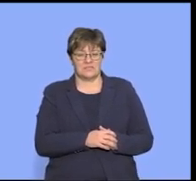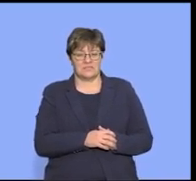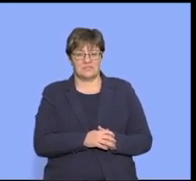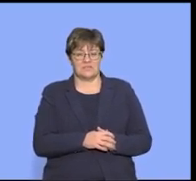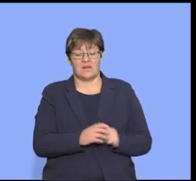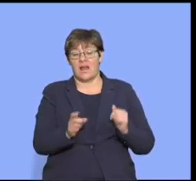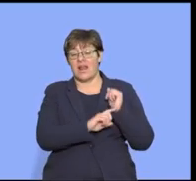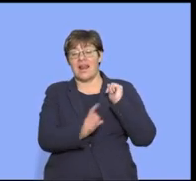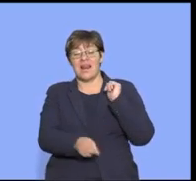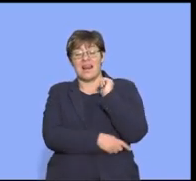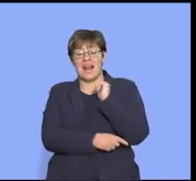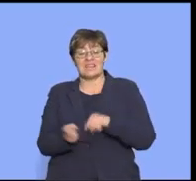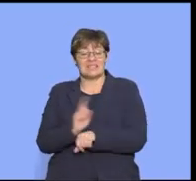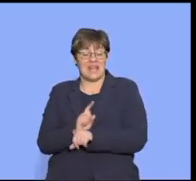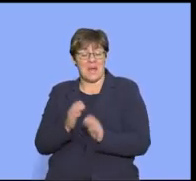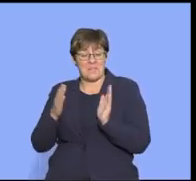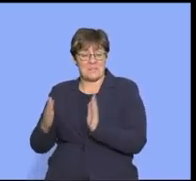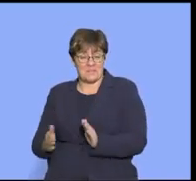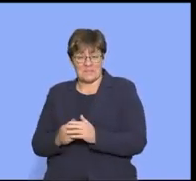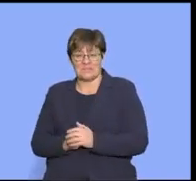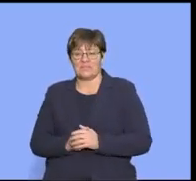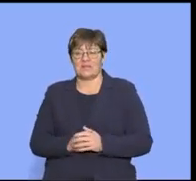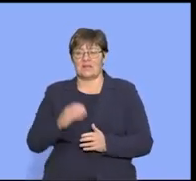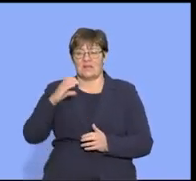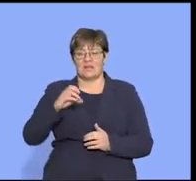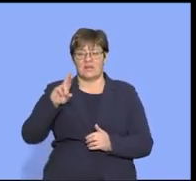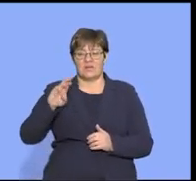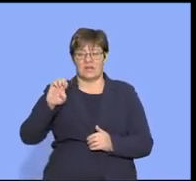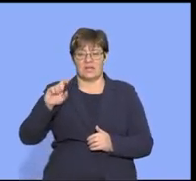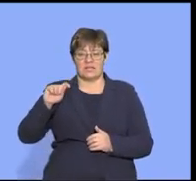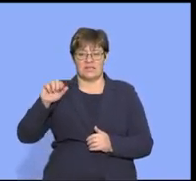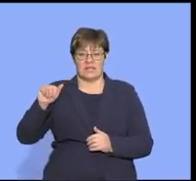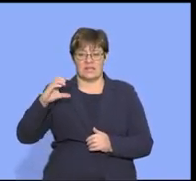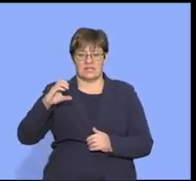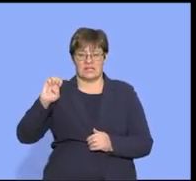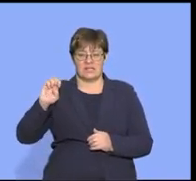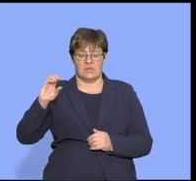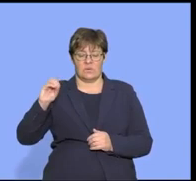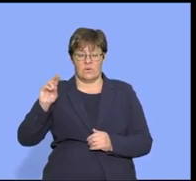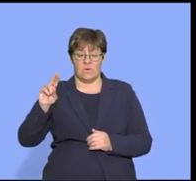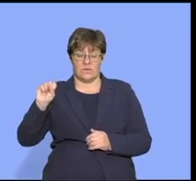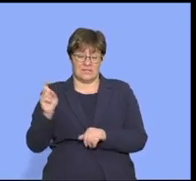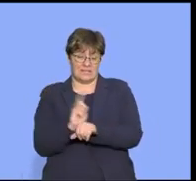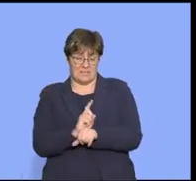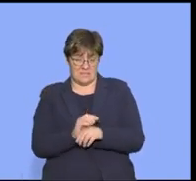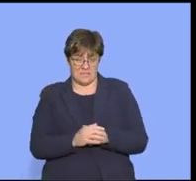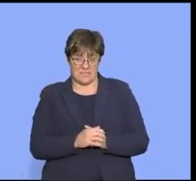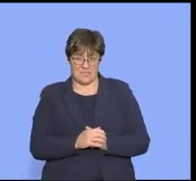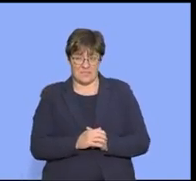The last of the Mesozoic periods in the age of the reptiles was the Cretaceous period.